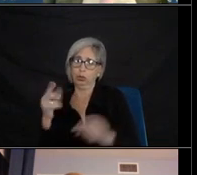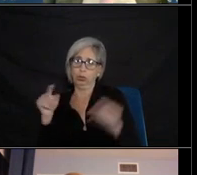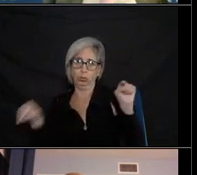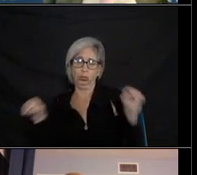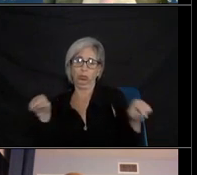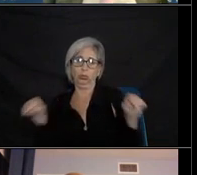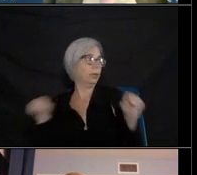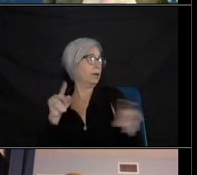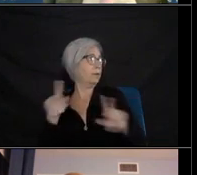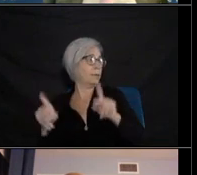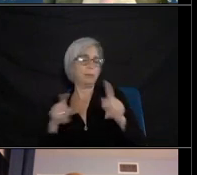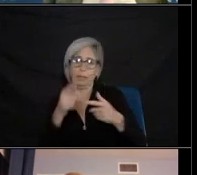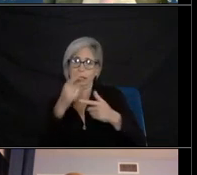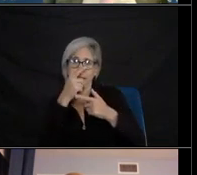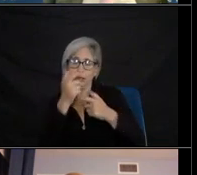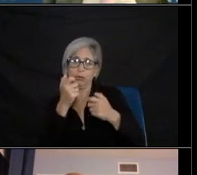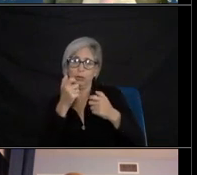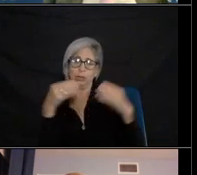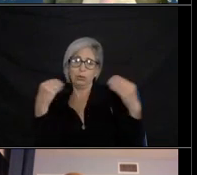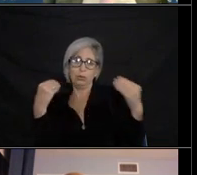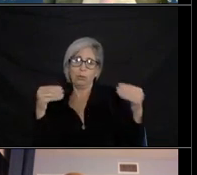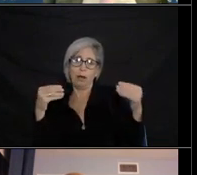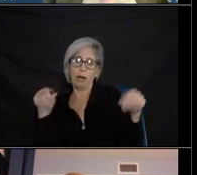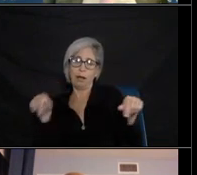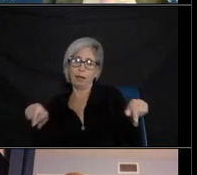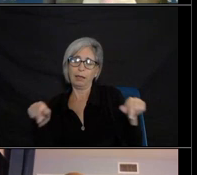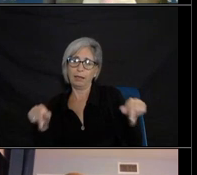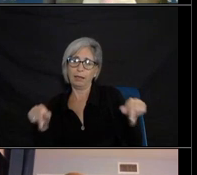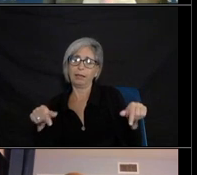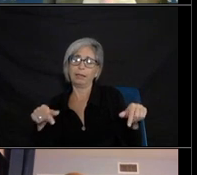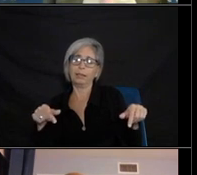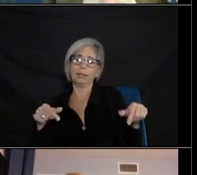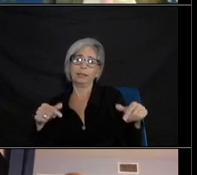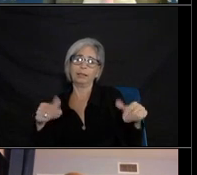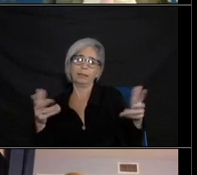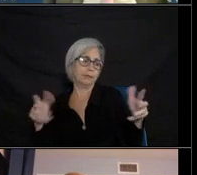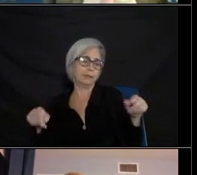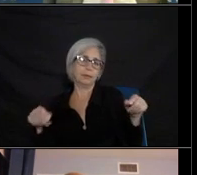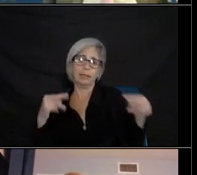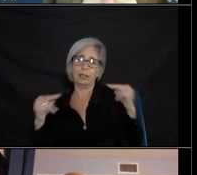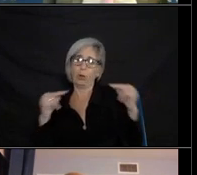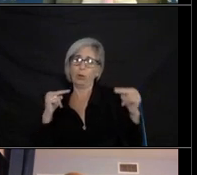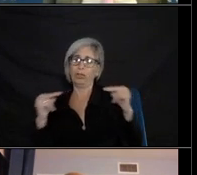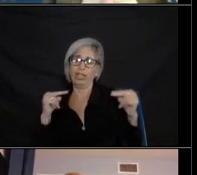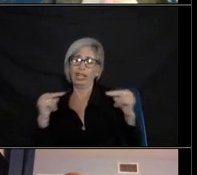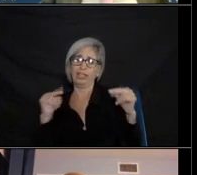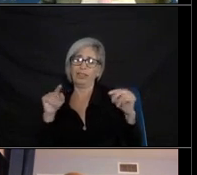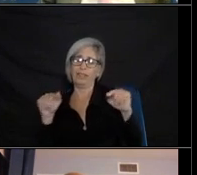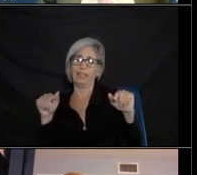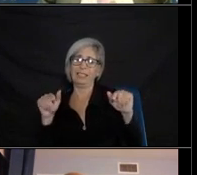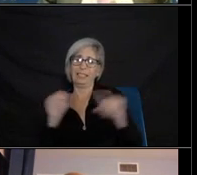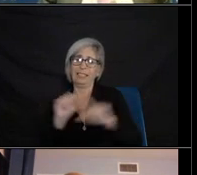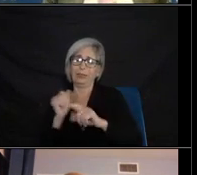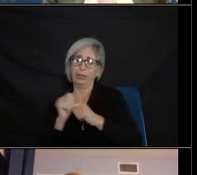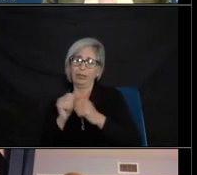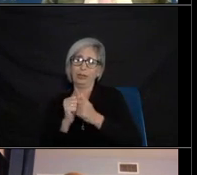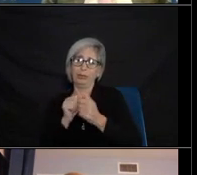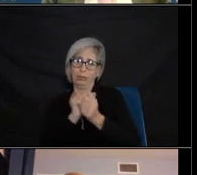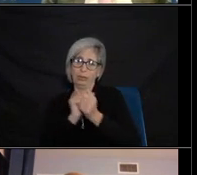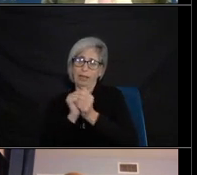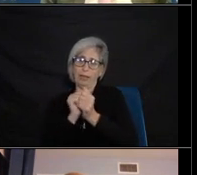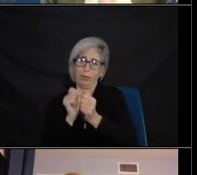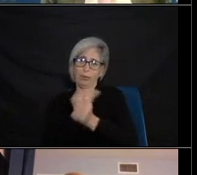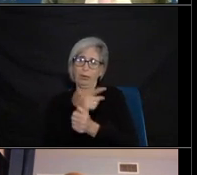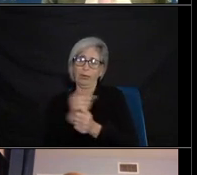interested parties that are engaged in negotiations, in a sense, with you. And we